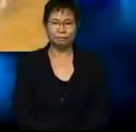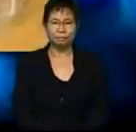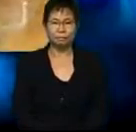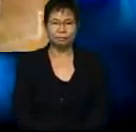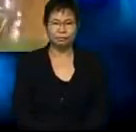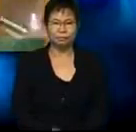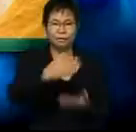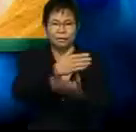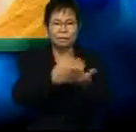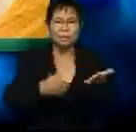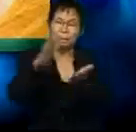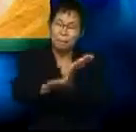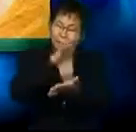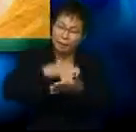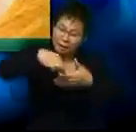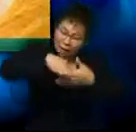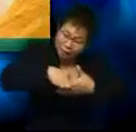There are some paper clips,